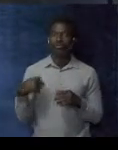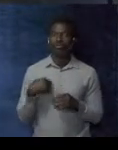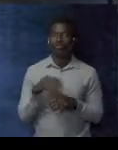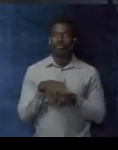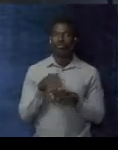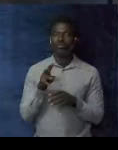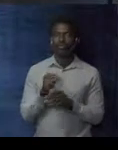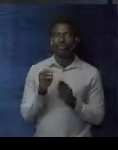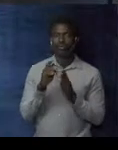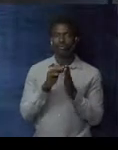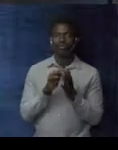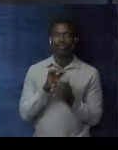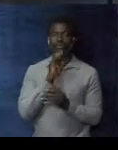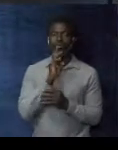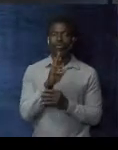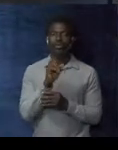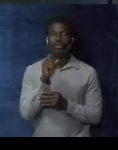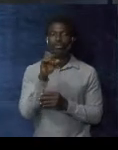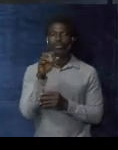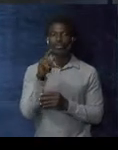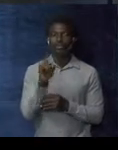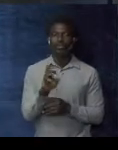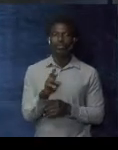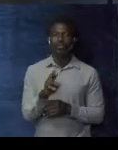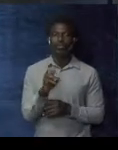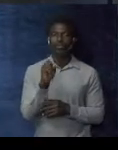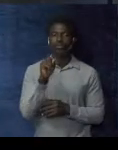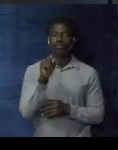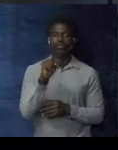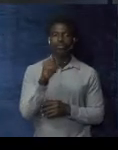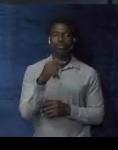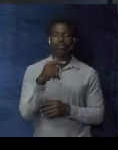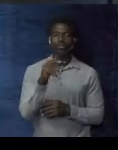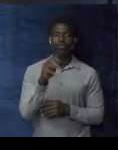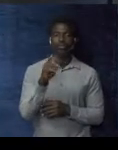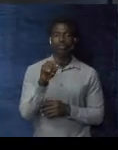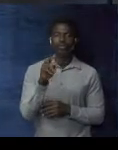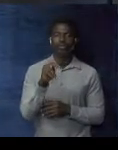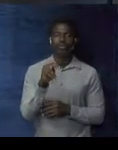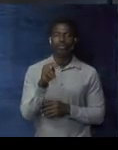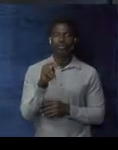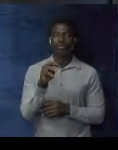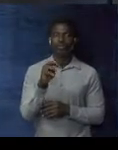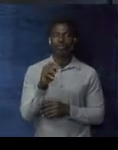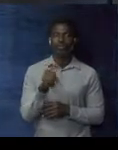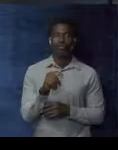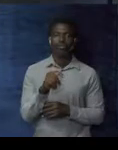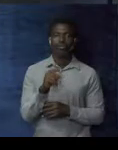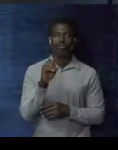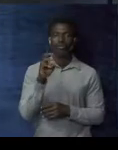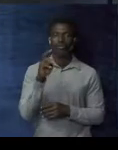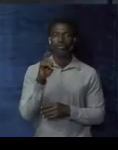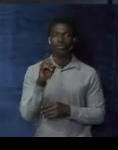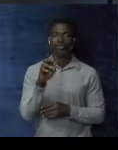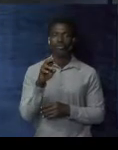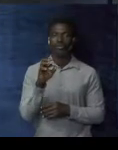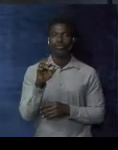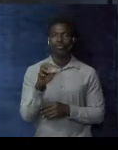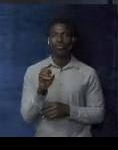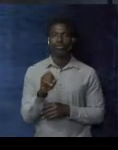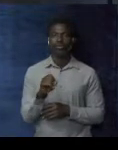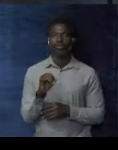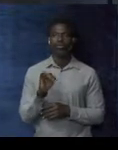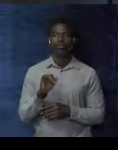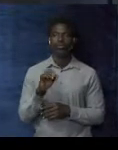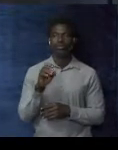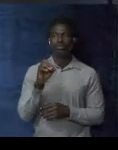them? The options are sector, segment, quadrant, semicircle. Did I hear you